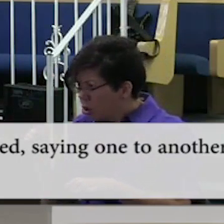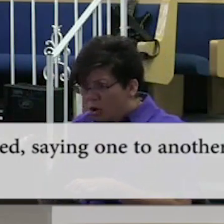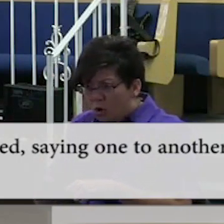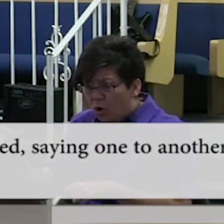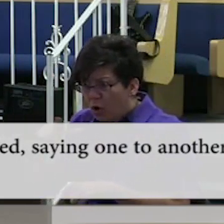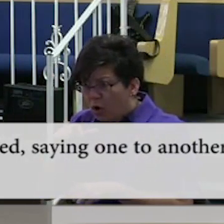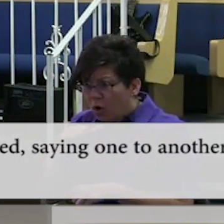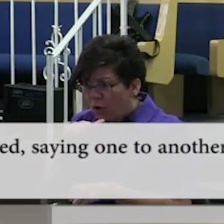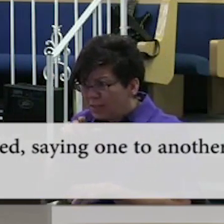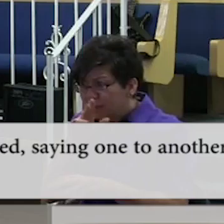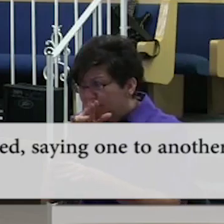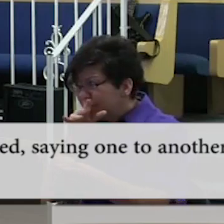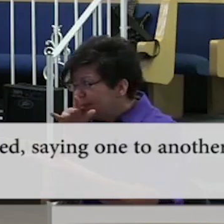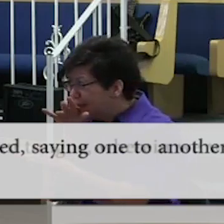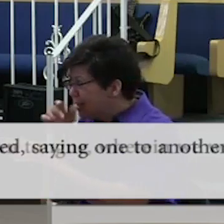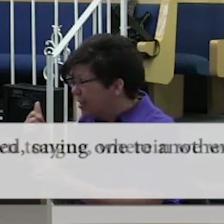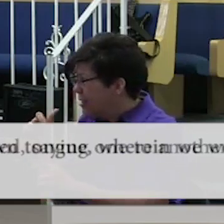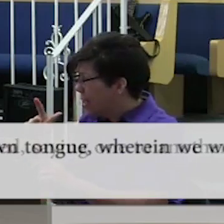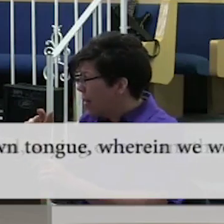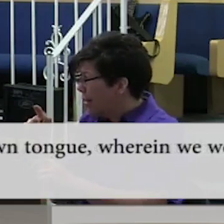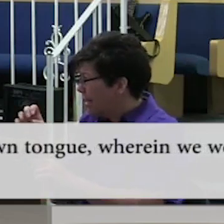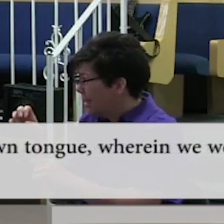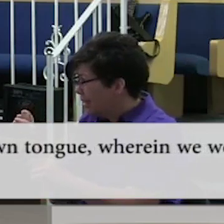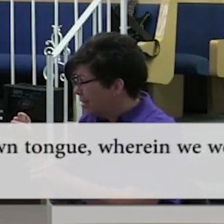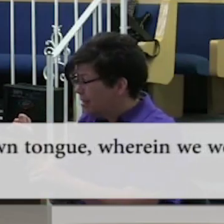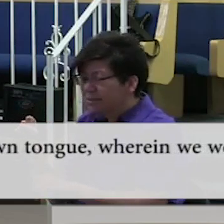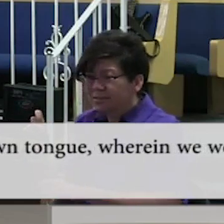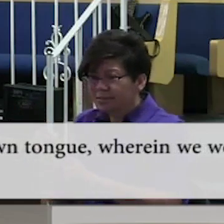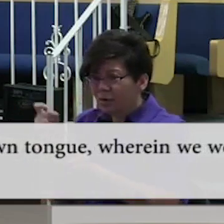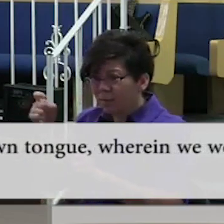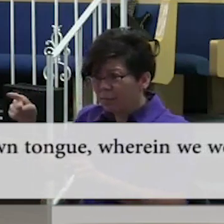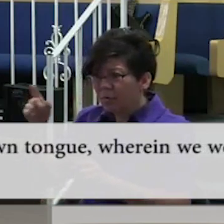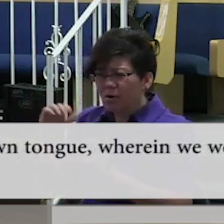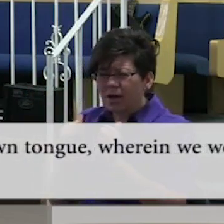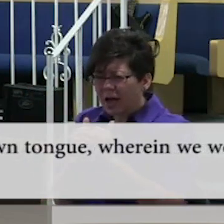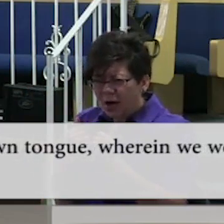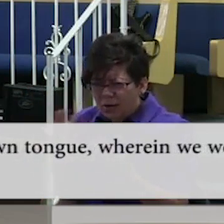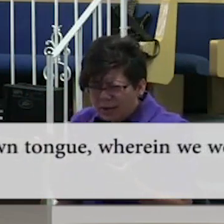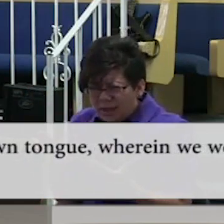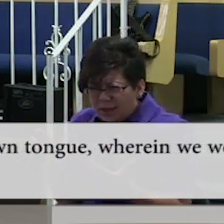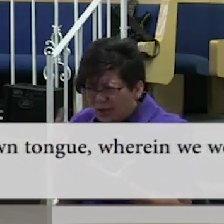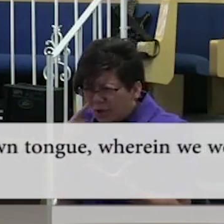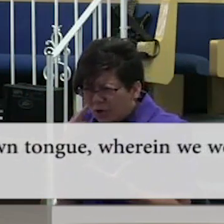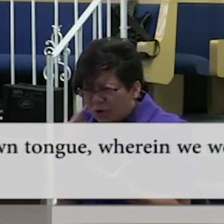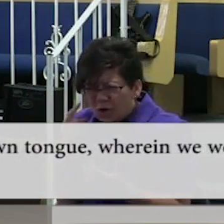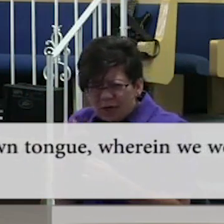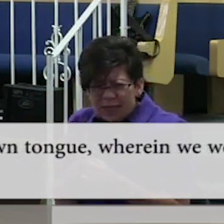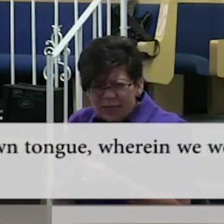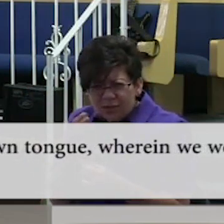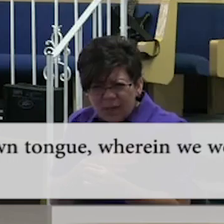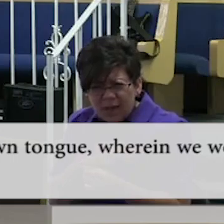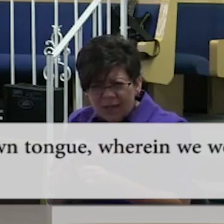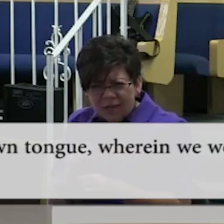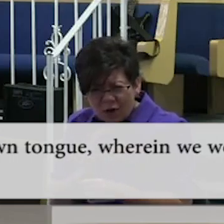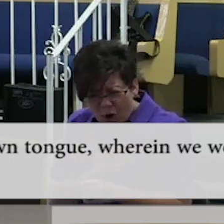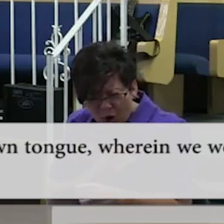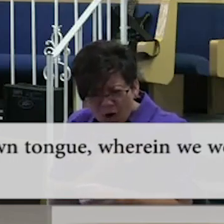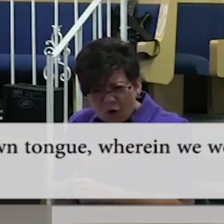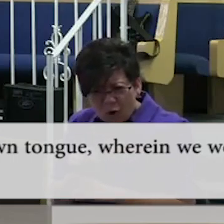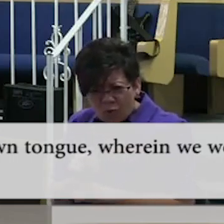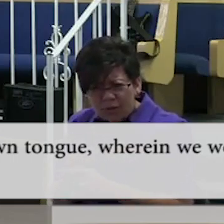all these which speak Galileans? And how hear we every man in our own